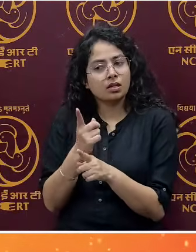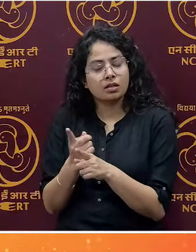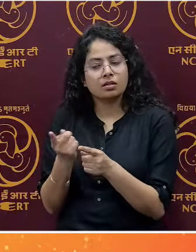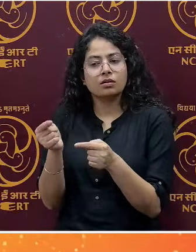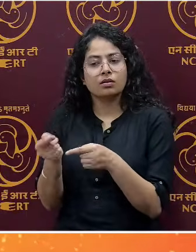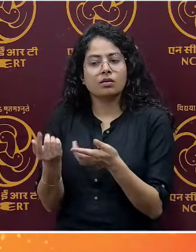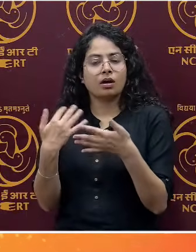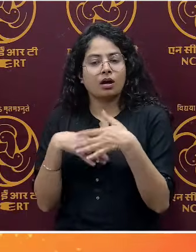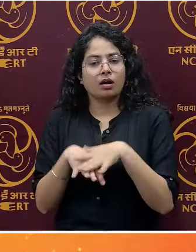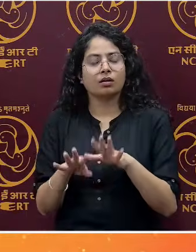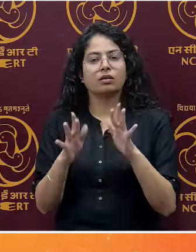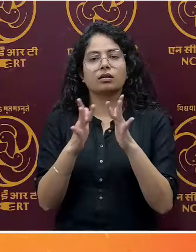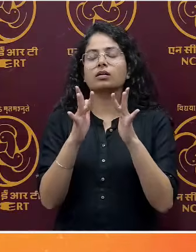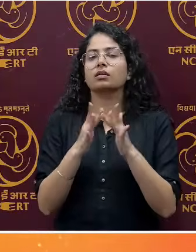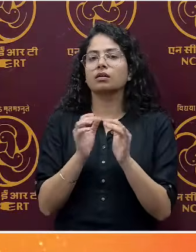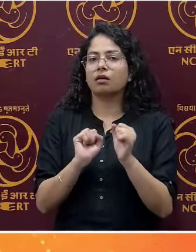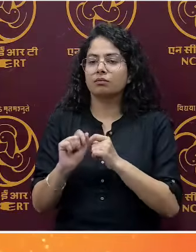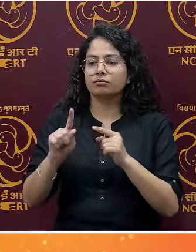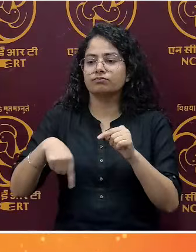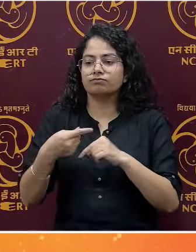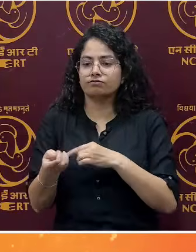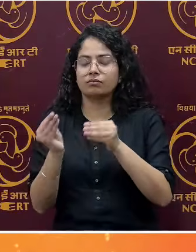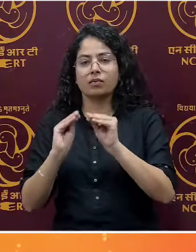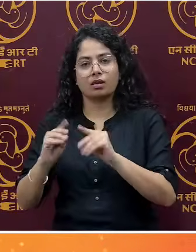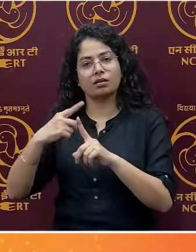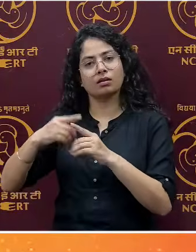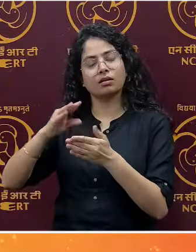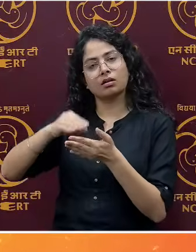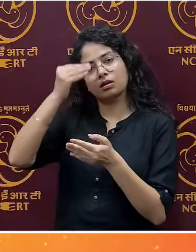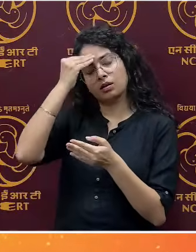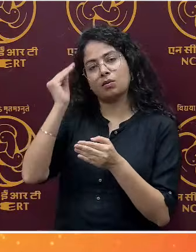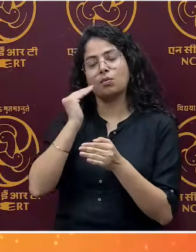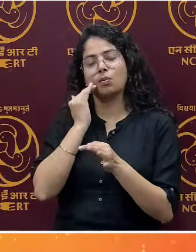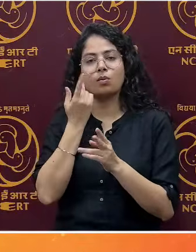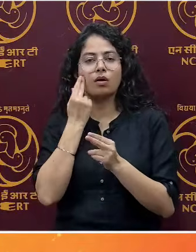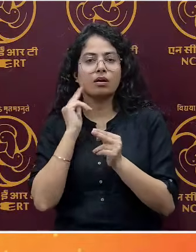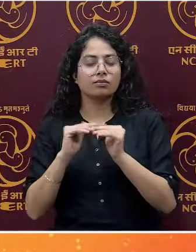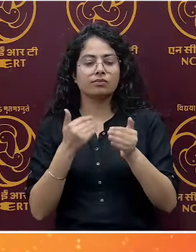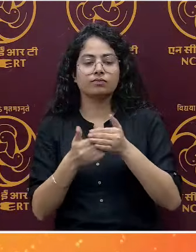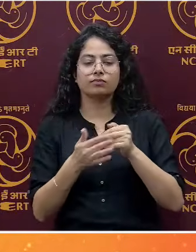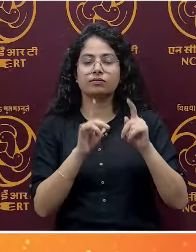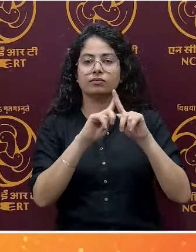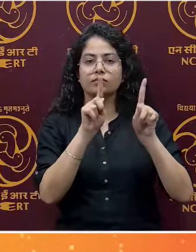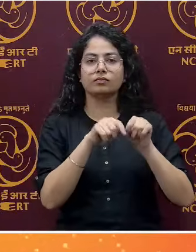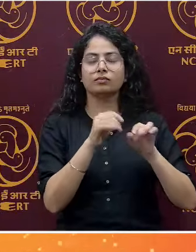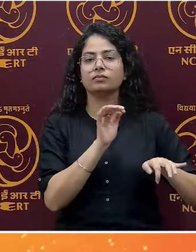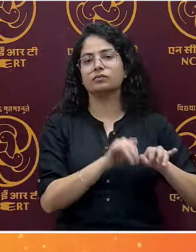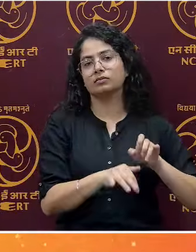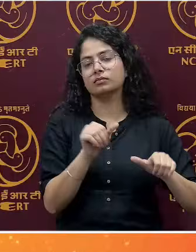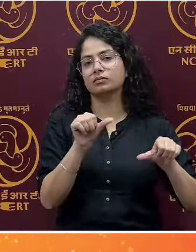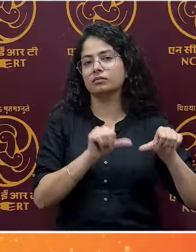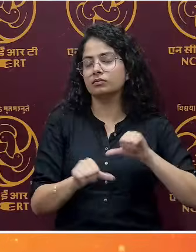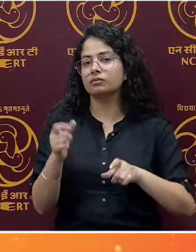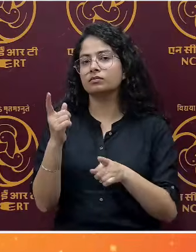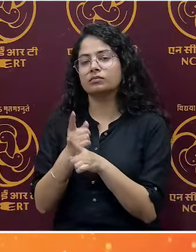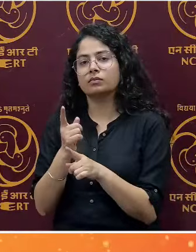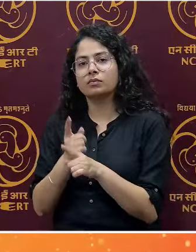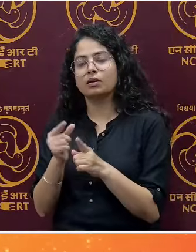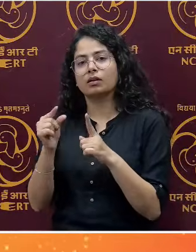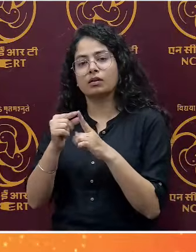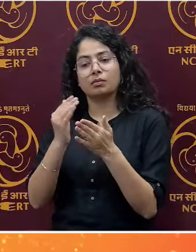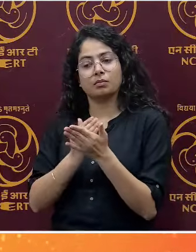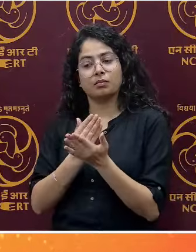integrate virtual labs in their day-to-day teaching and learning. Whenever any computer science teacher teaches programming